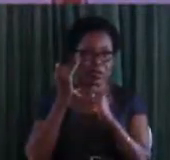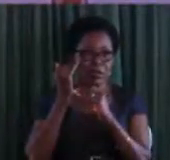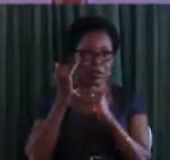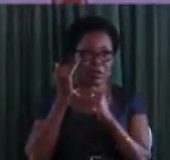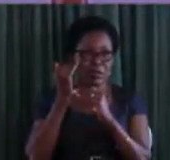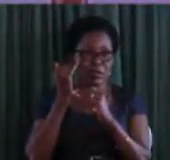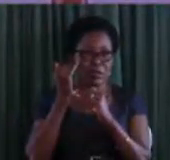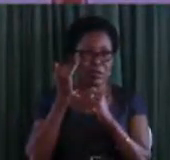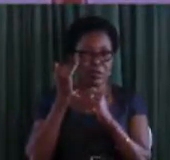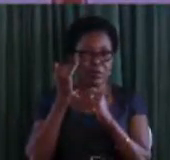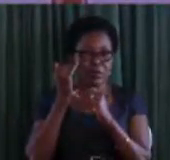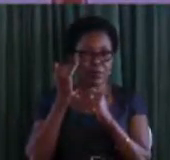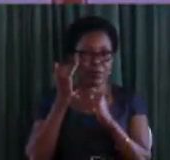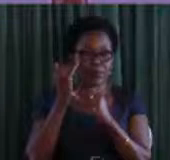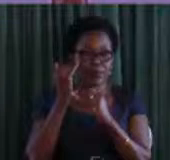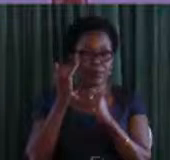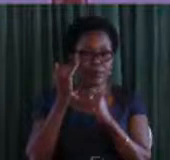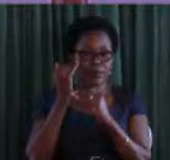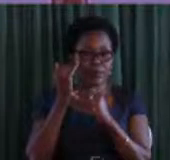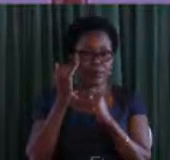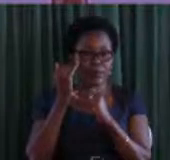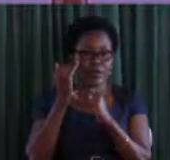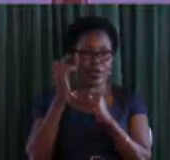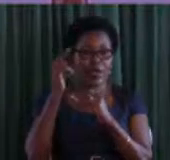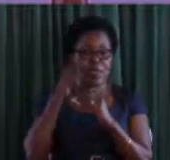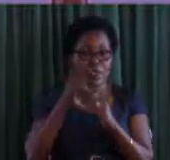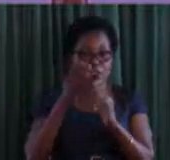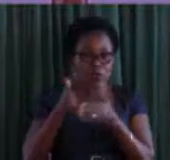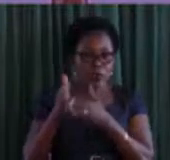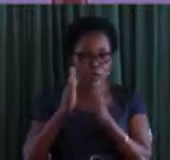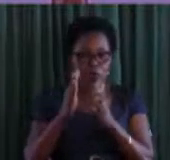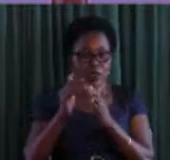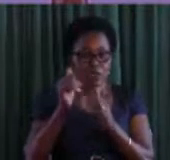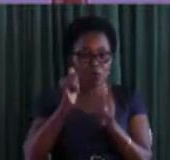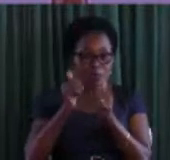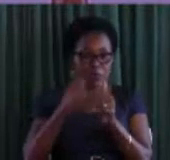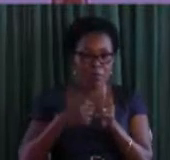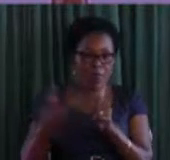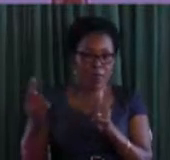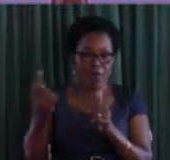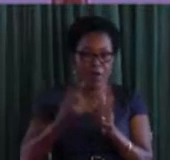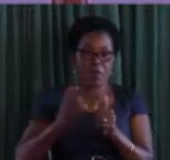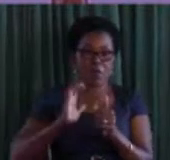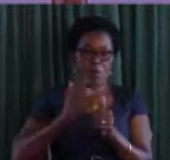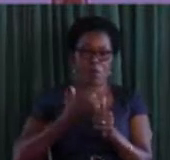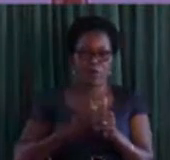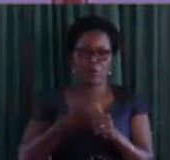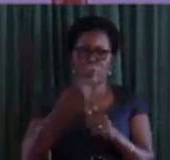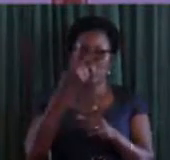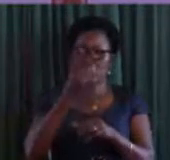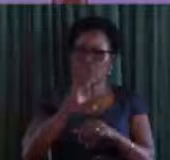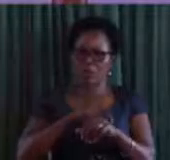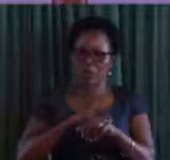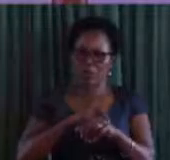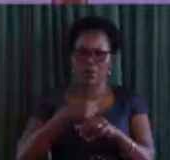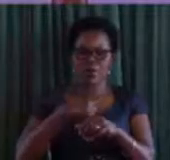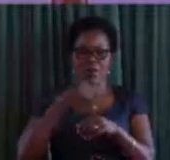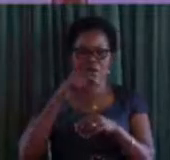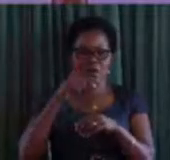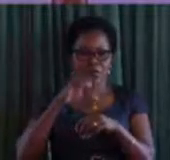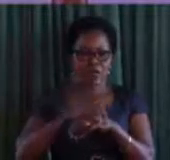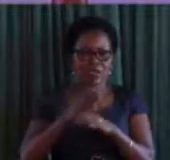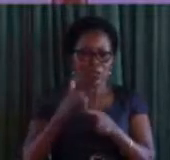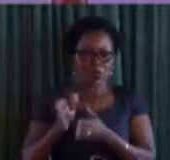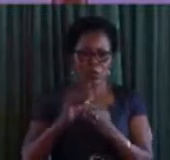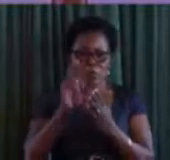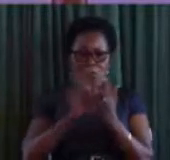appearing before this commission twice has given me an opportunity to read a lot of decisions from that